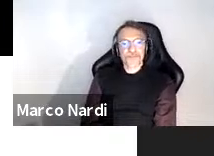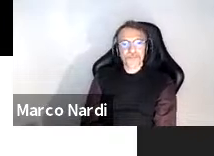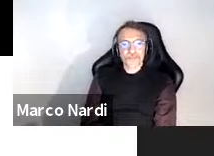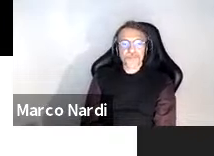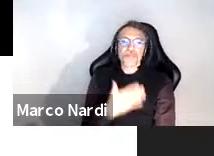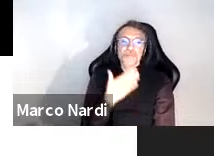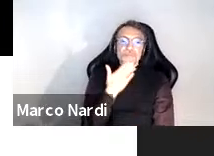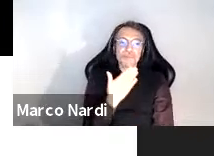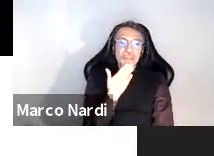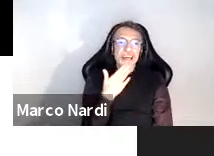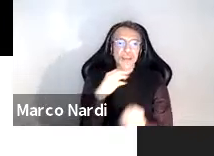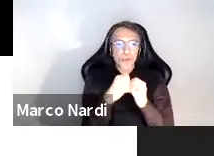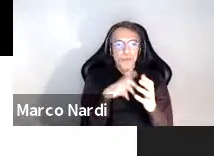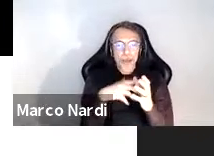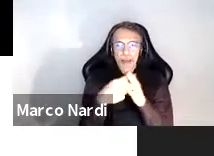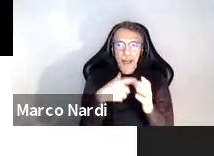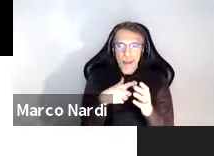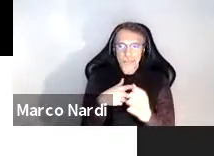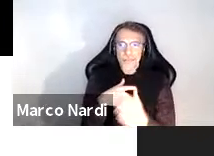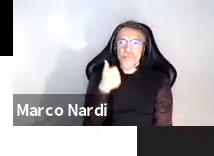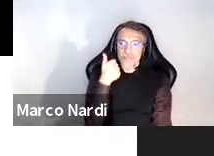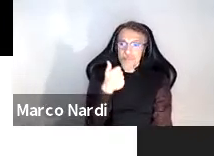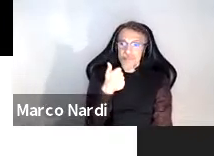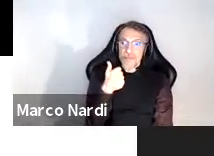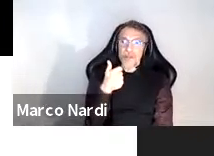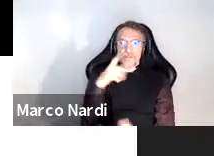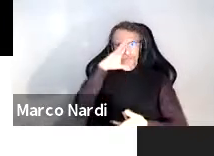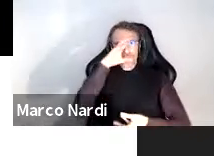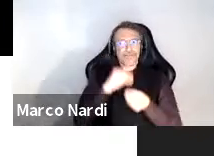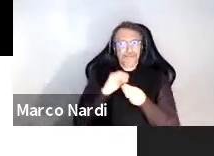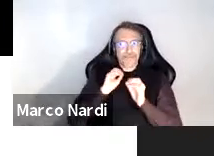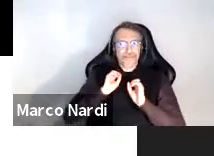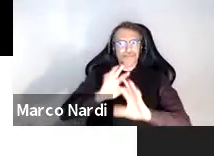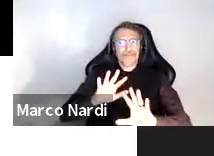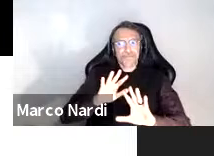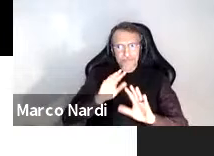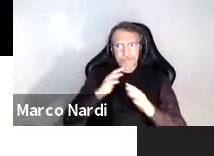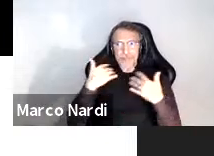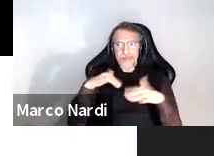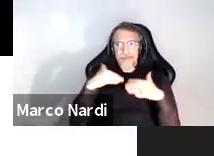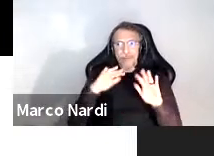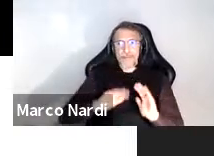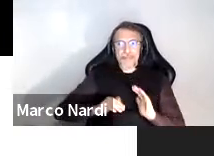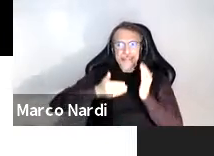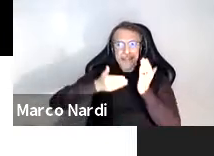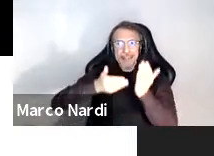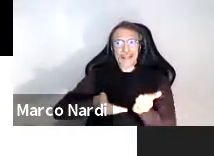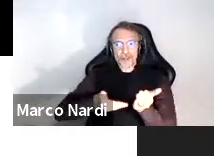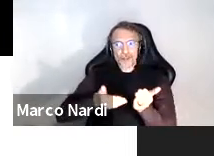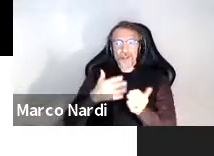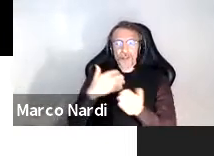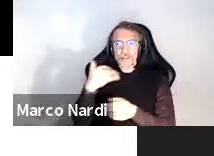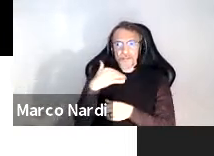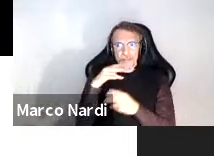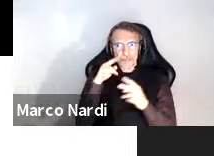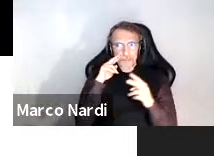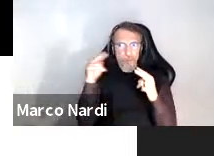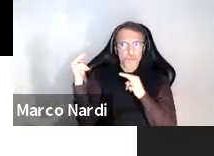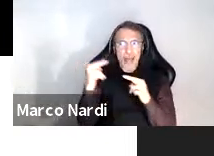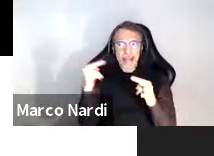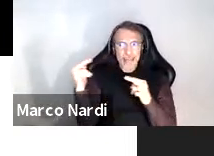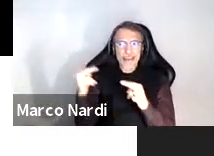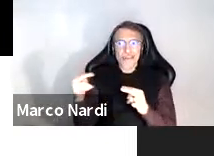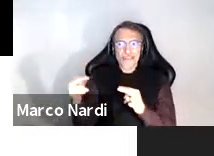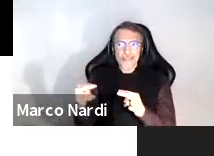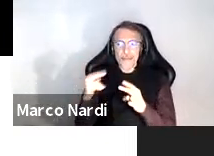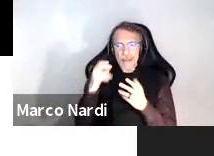Thank you very much, Baba, for again that comprehensive presentation that offers interesting perspectives and showcases some